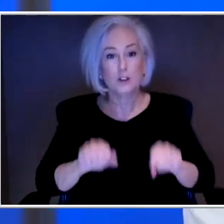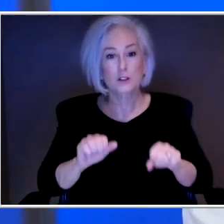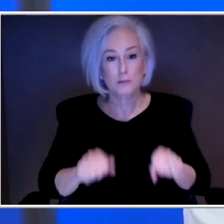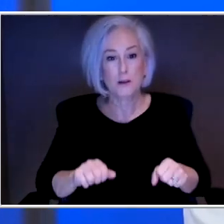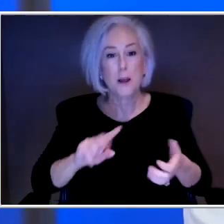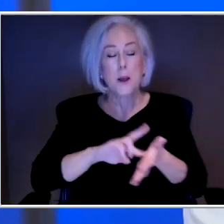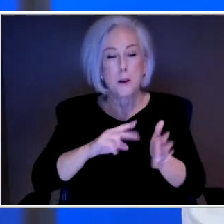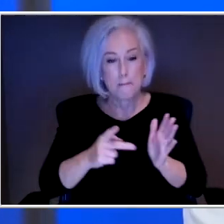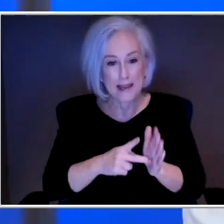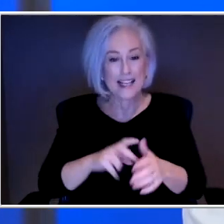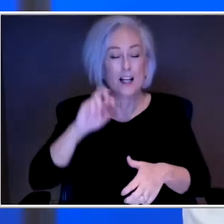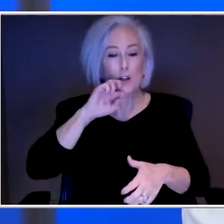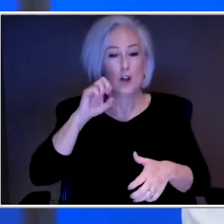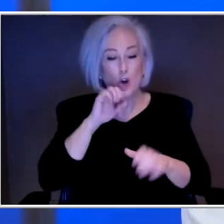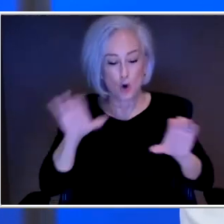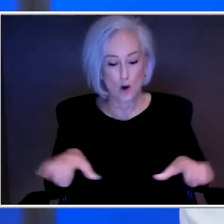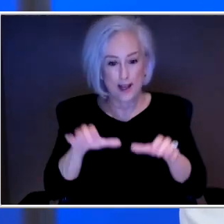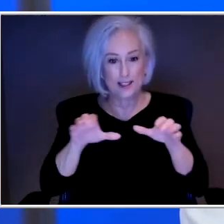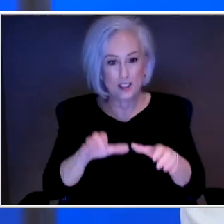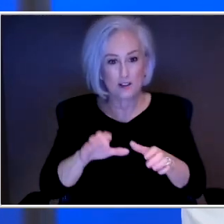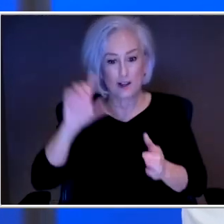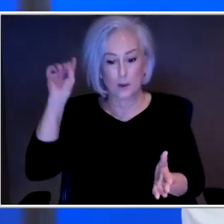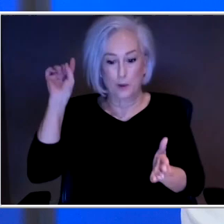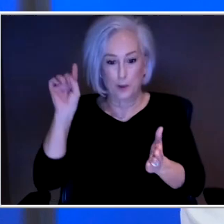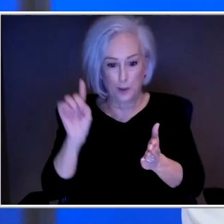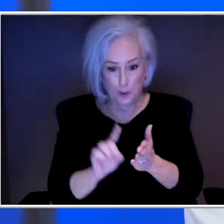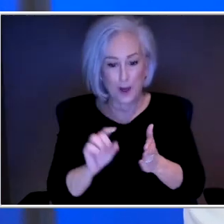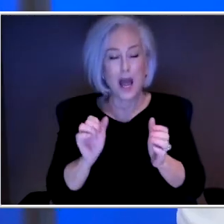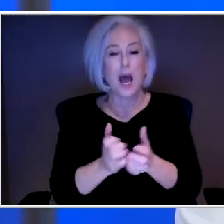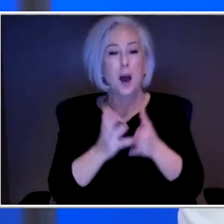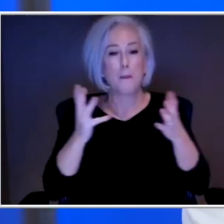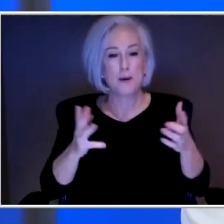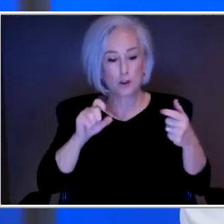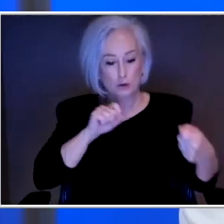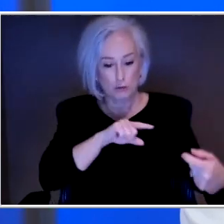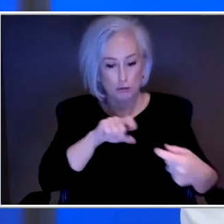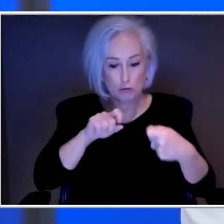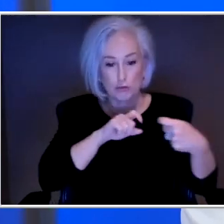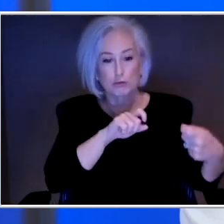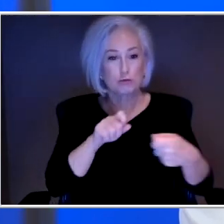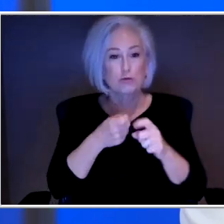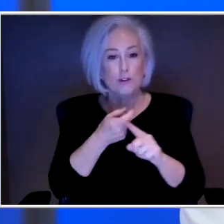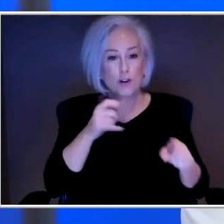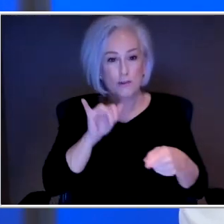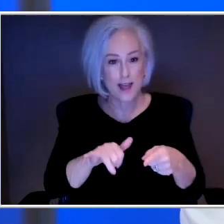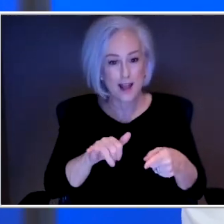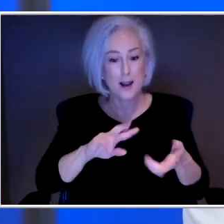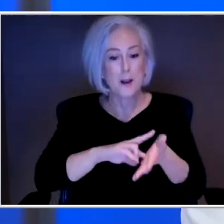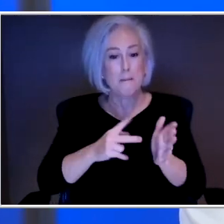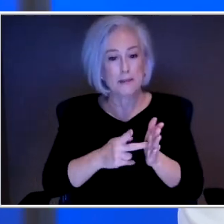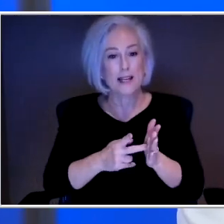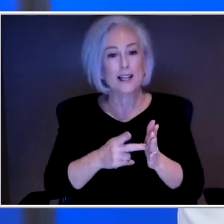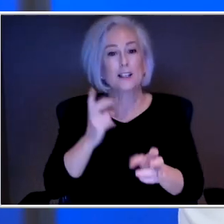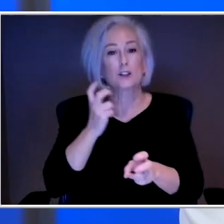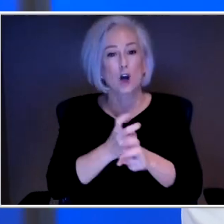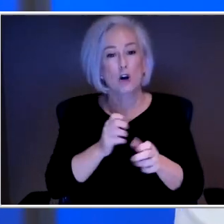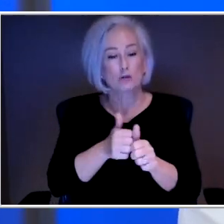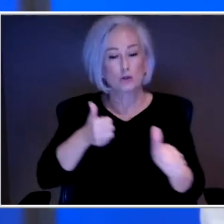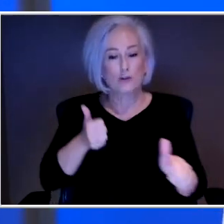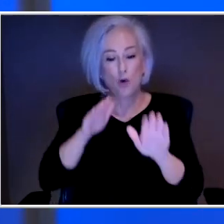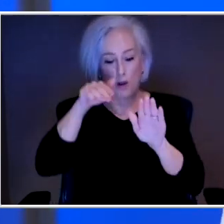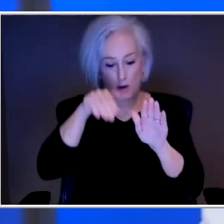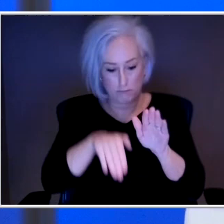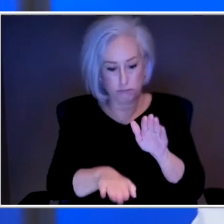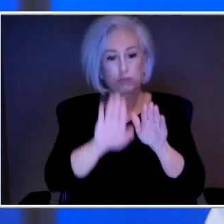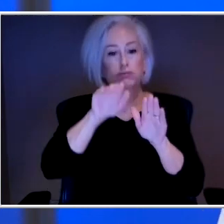a set of neuronal connections as possible. And so it's very hard to deviate out of those ruts per se once you've done something. So for a depressed person, you